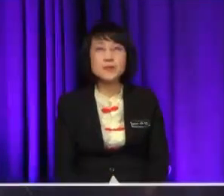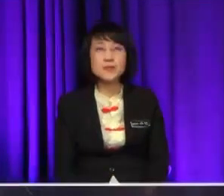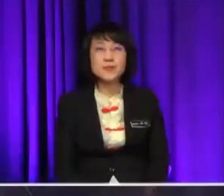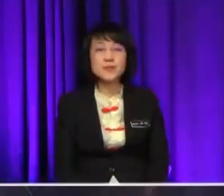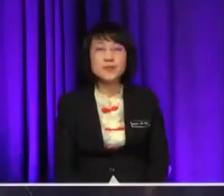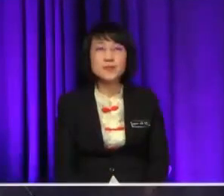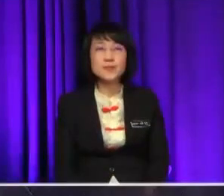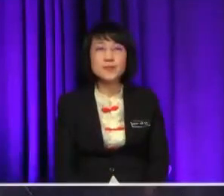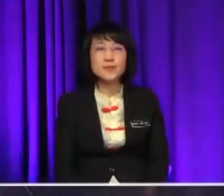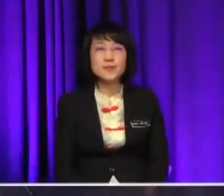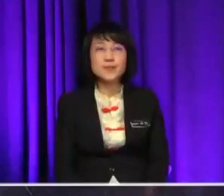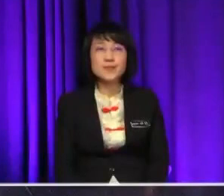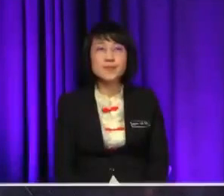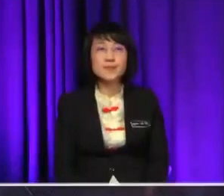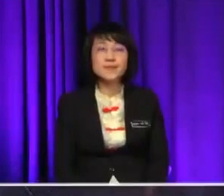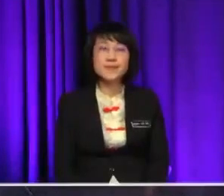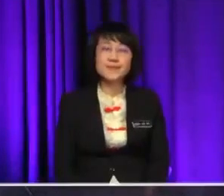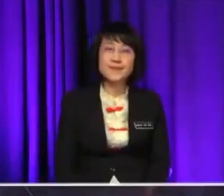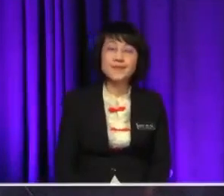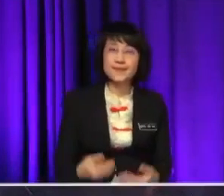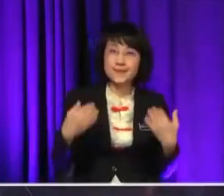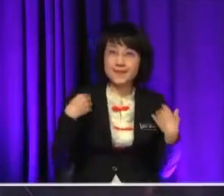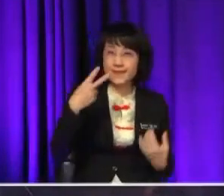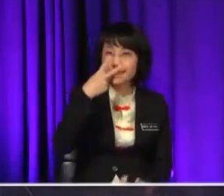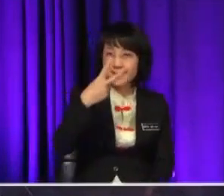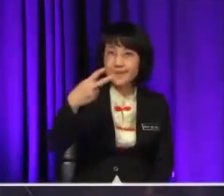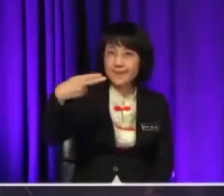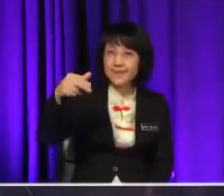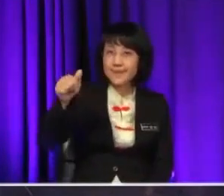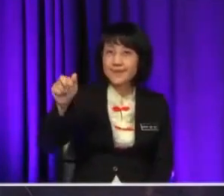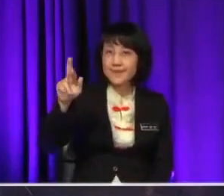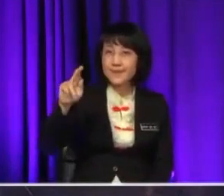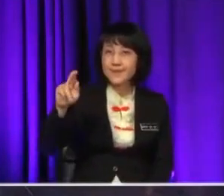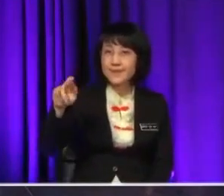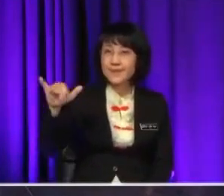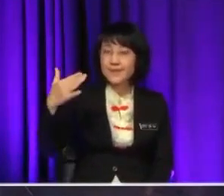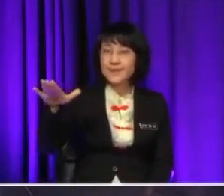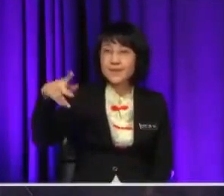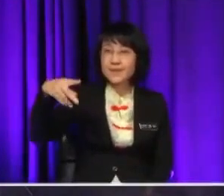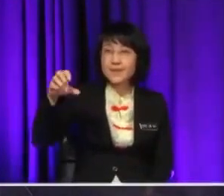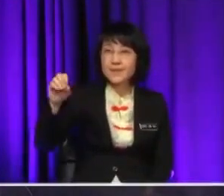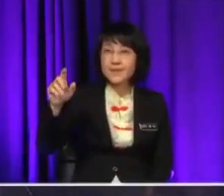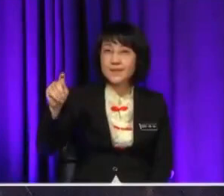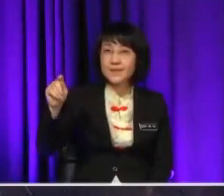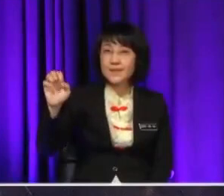of them here are Harry Potter fans. I see. Yeah. Yes. Okay, what about huge